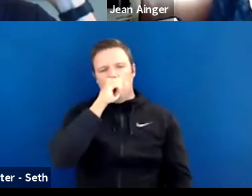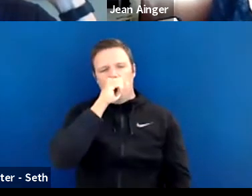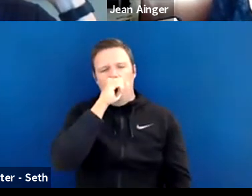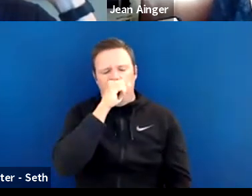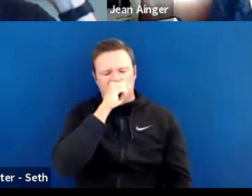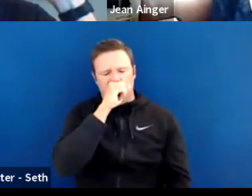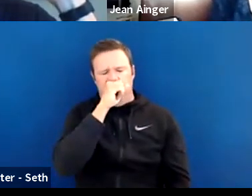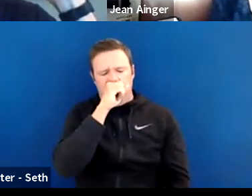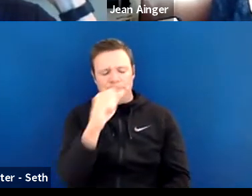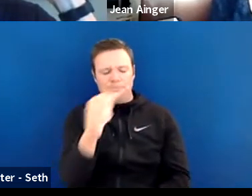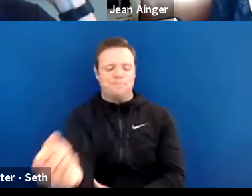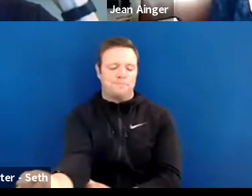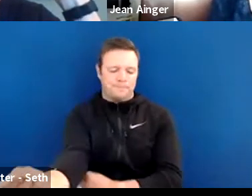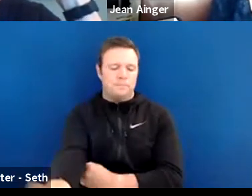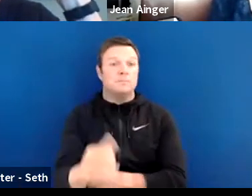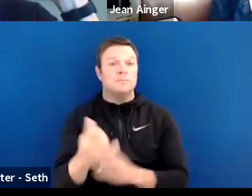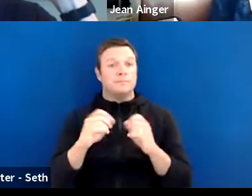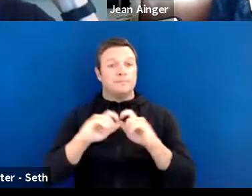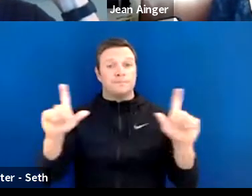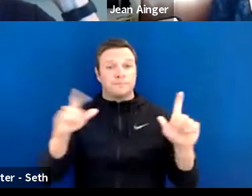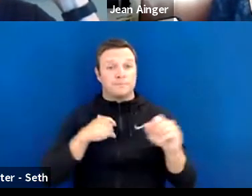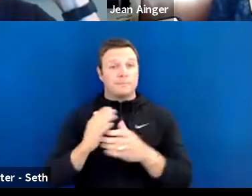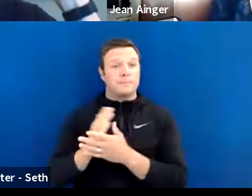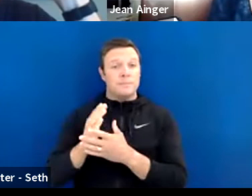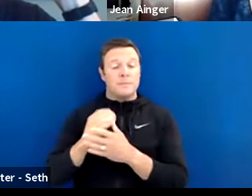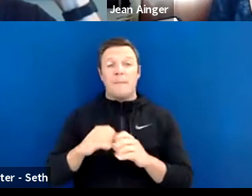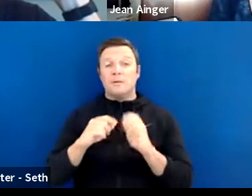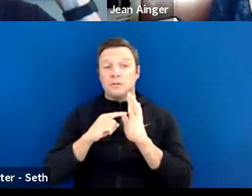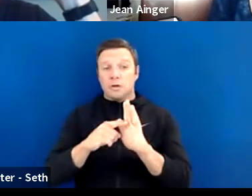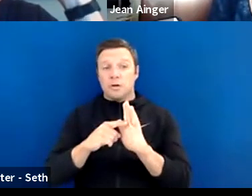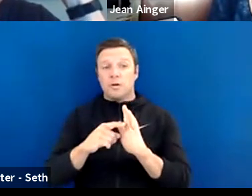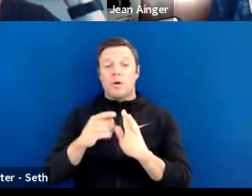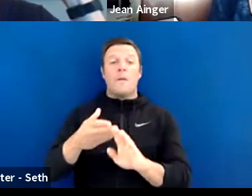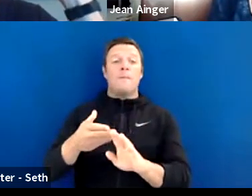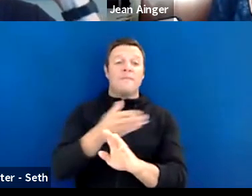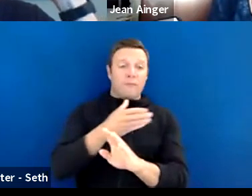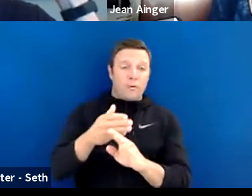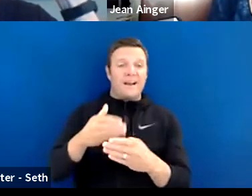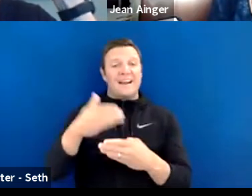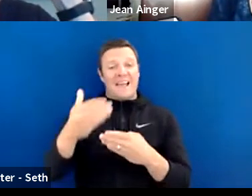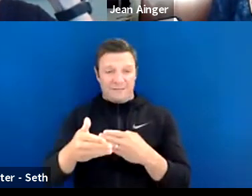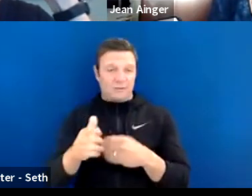if you'll allow, I'm gonna share my screen and show you the little before and after vid.